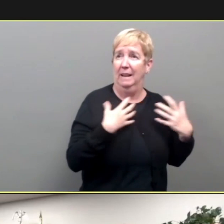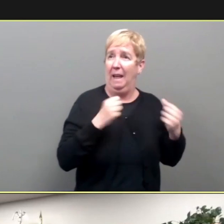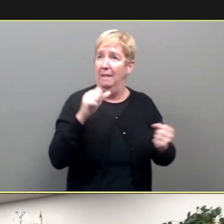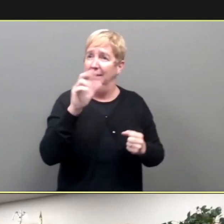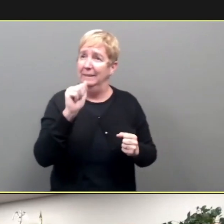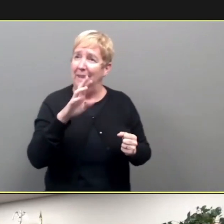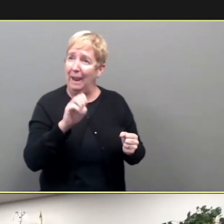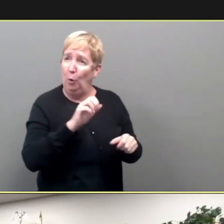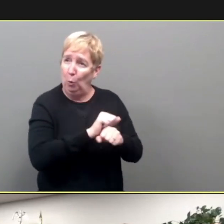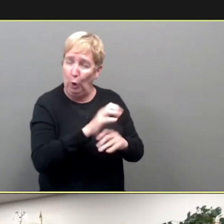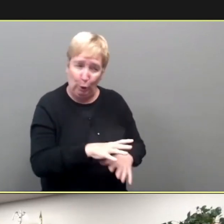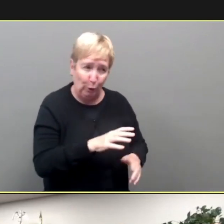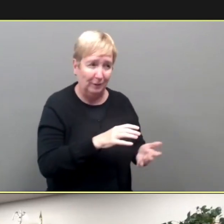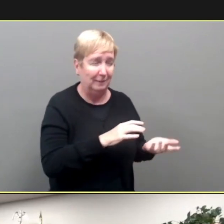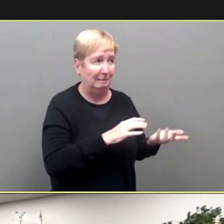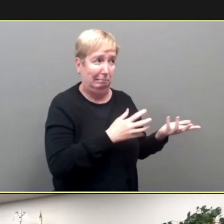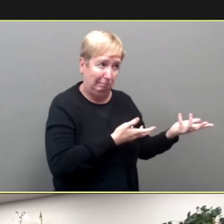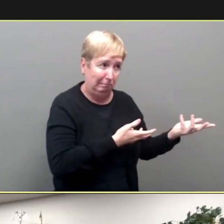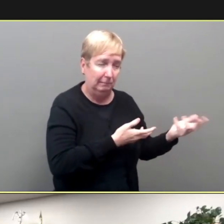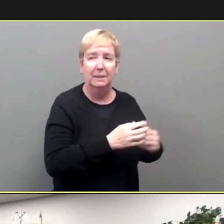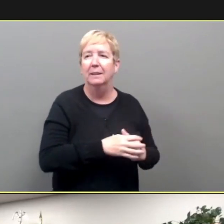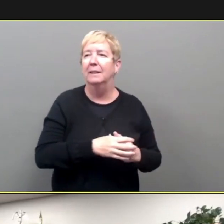their sake, please